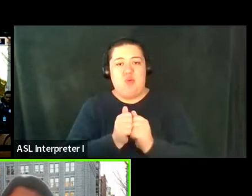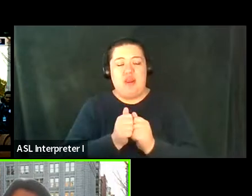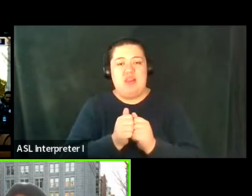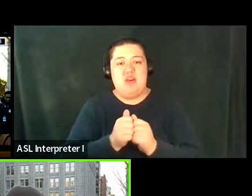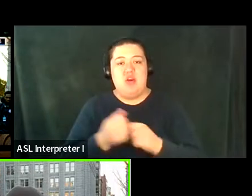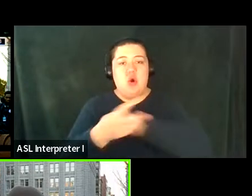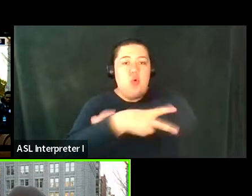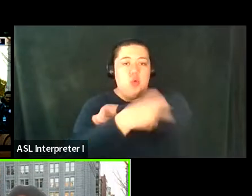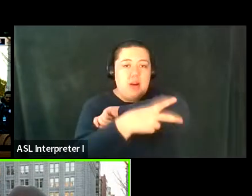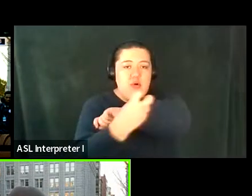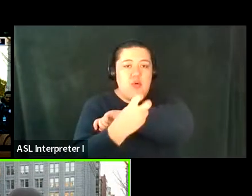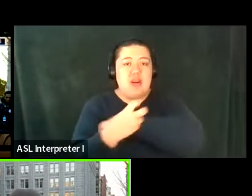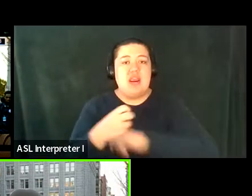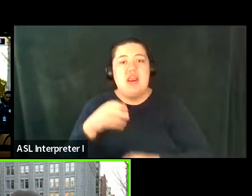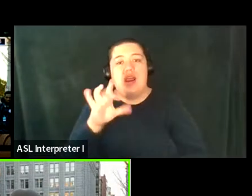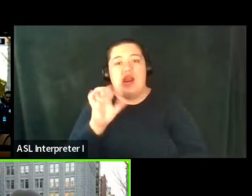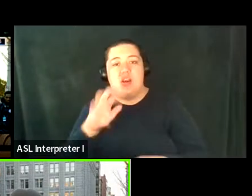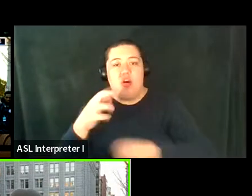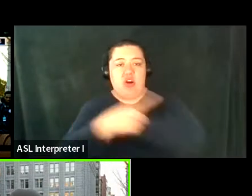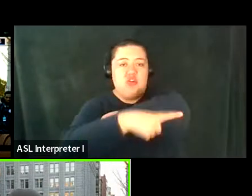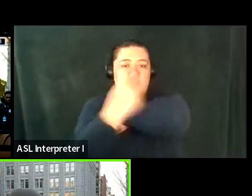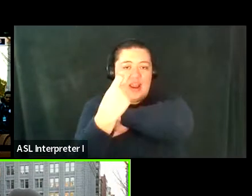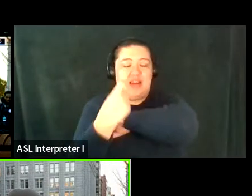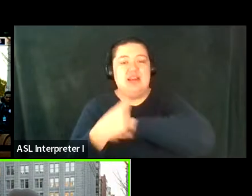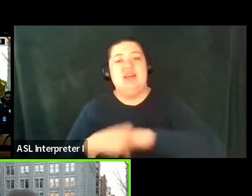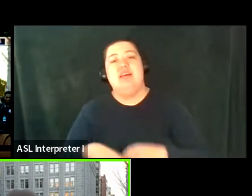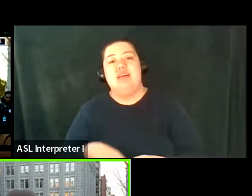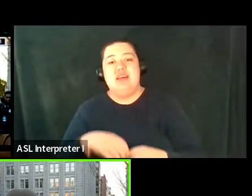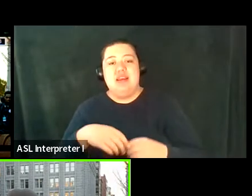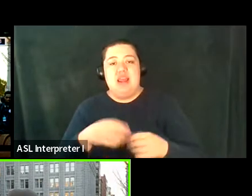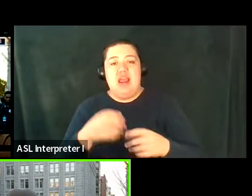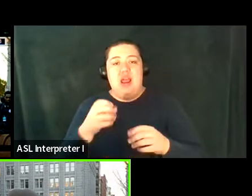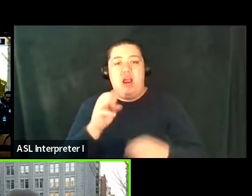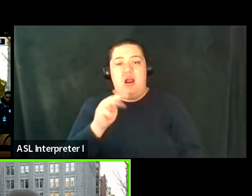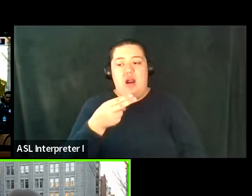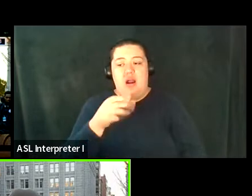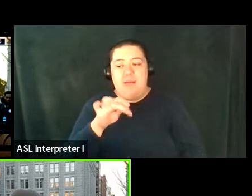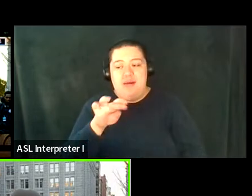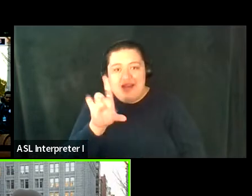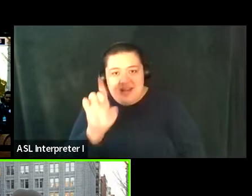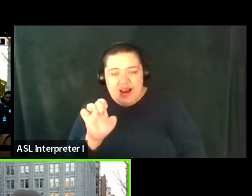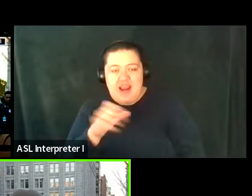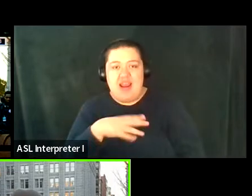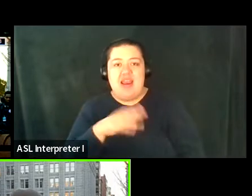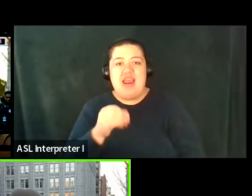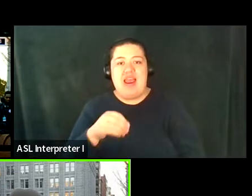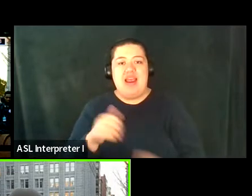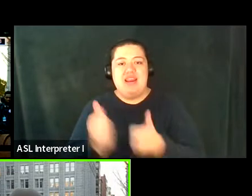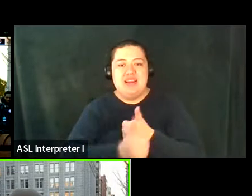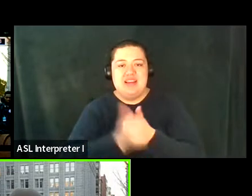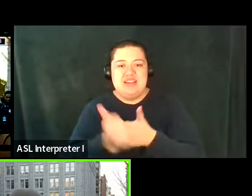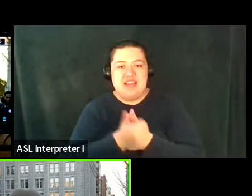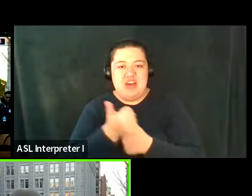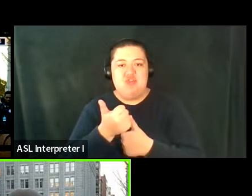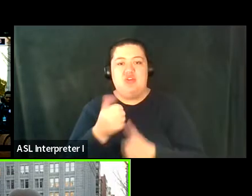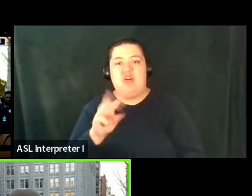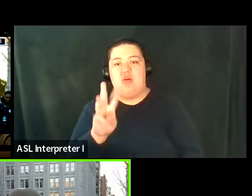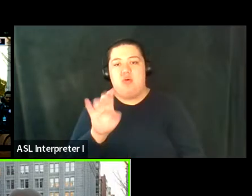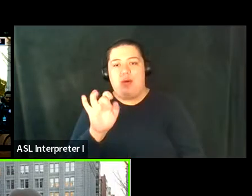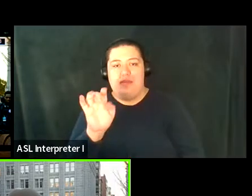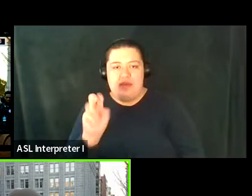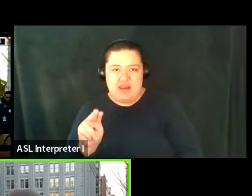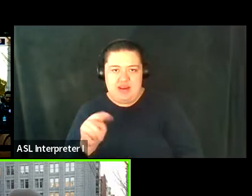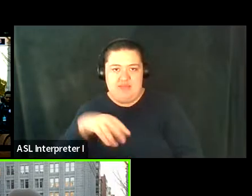carjacking, homicide, or assault with a dangerous weapon, a number which is already 10% more than the total number of such